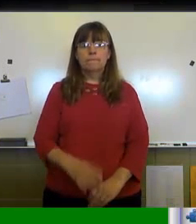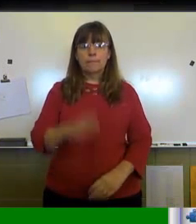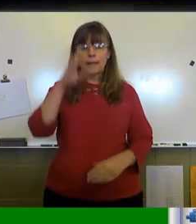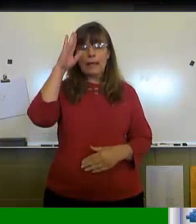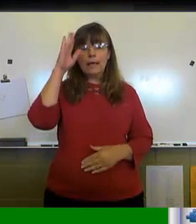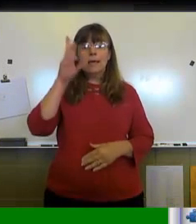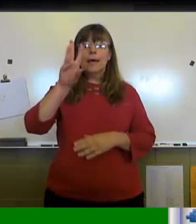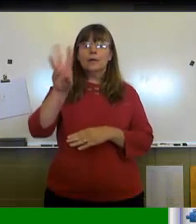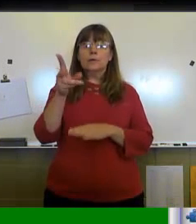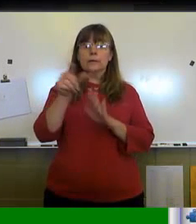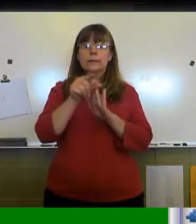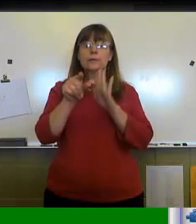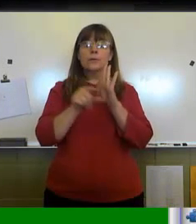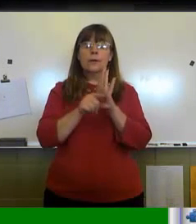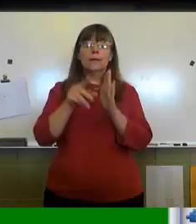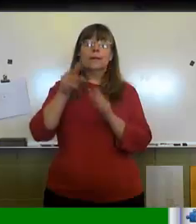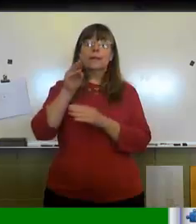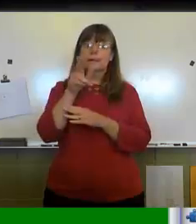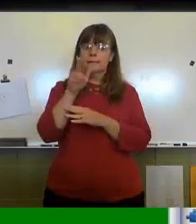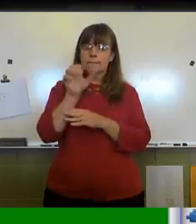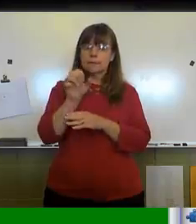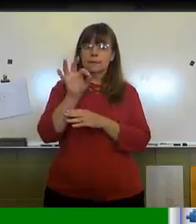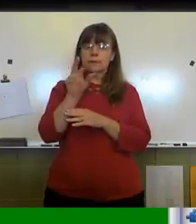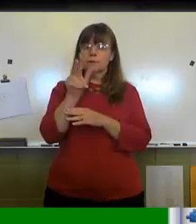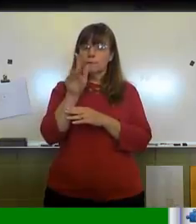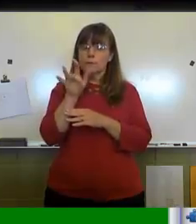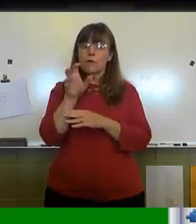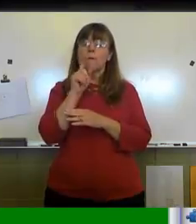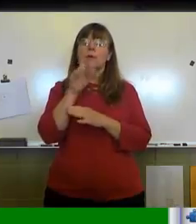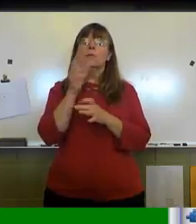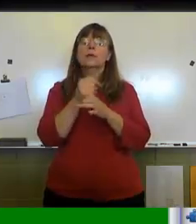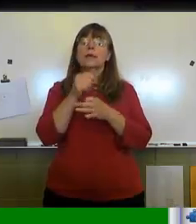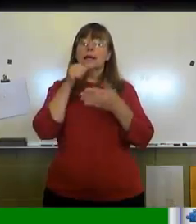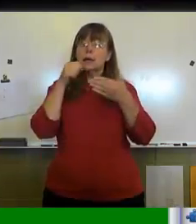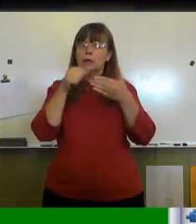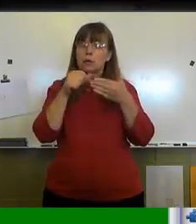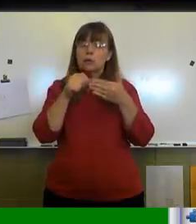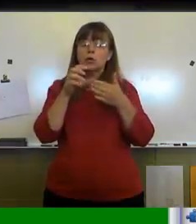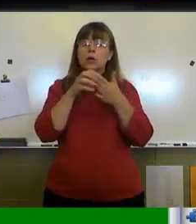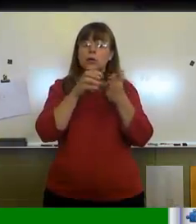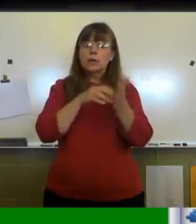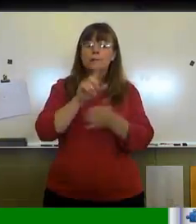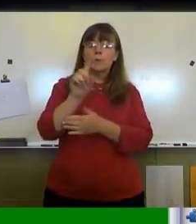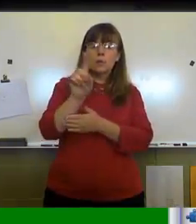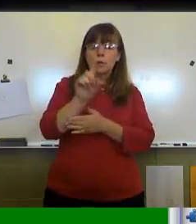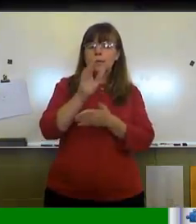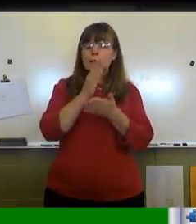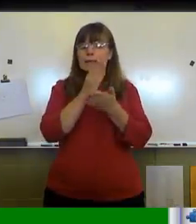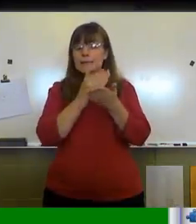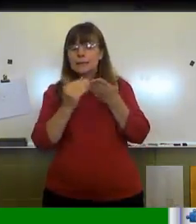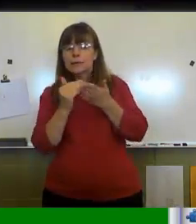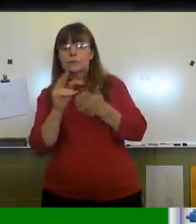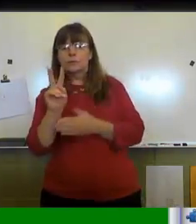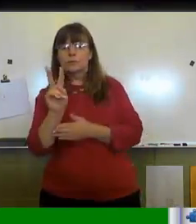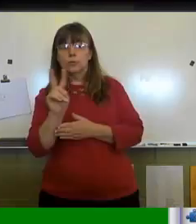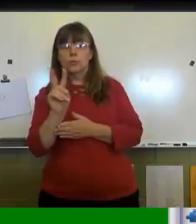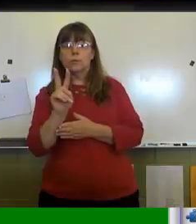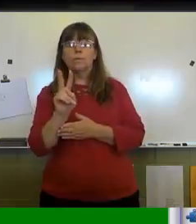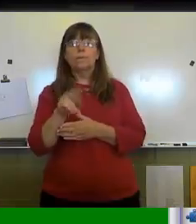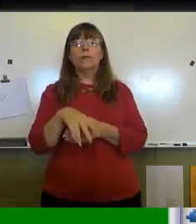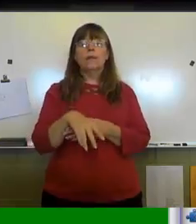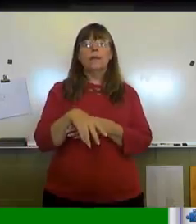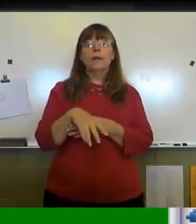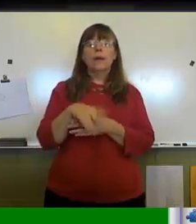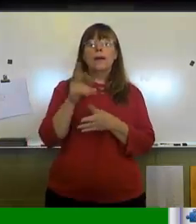Hello, 6th grade. This is Mrs. Froman, and we're going to be taking notes on Chapter 1, Section 2 on populations today. The first